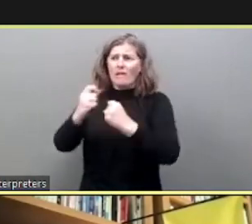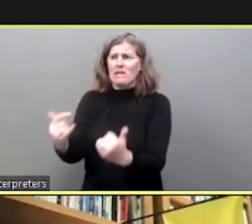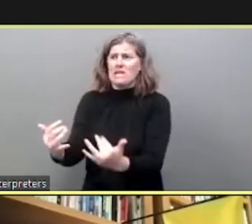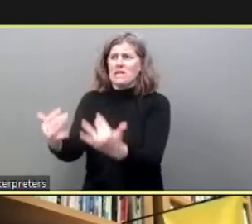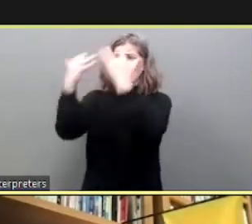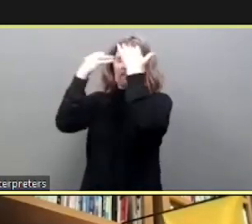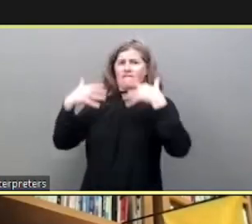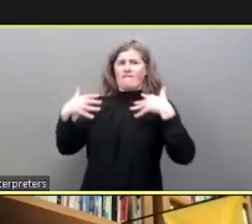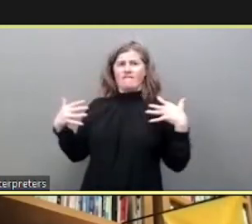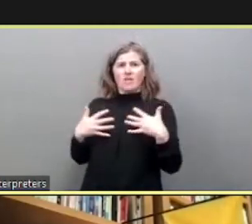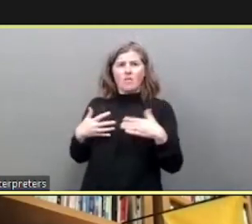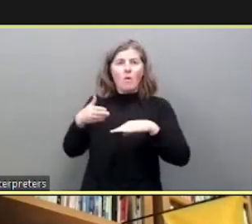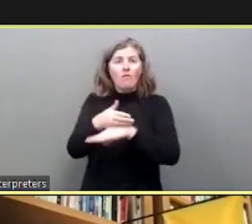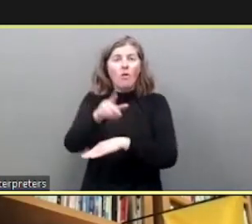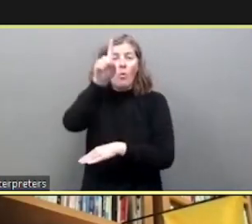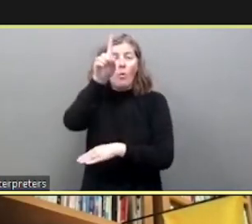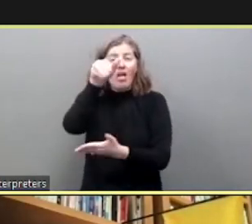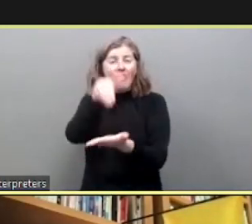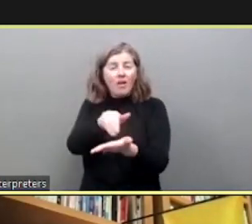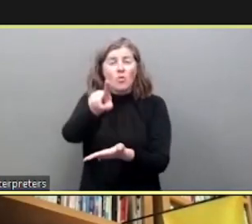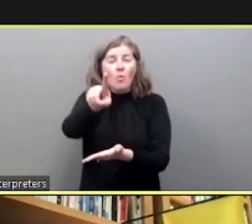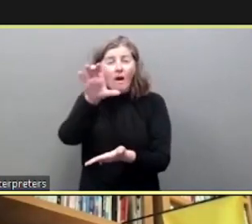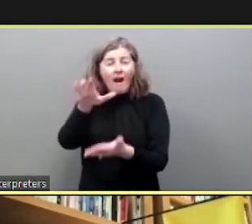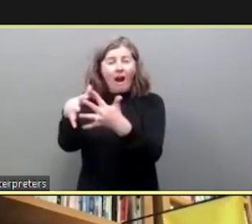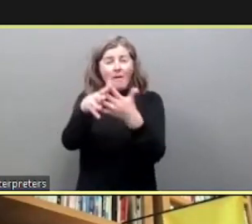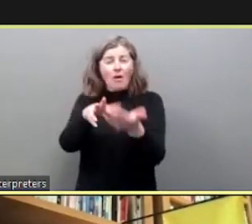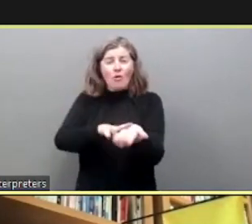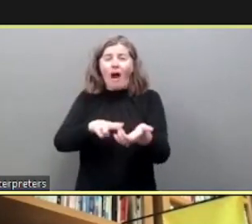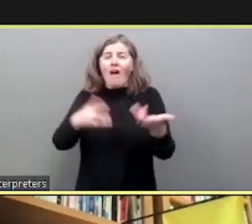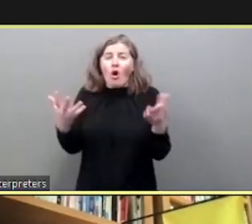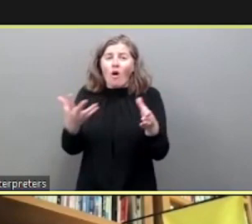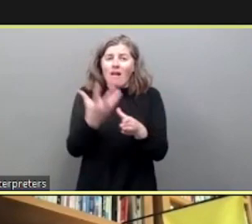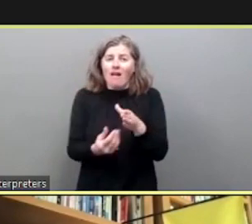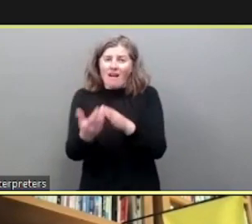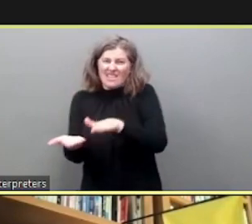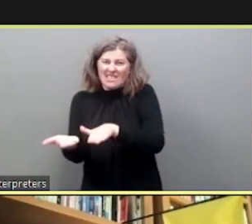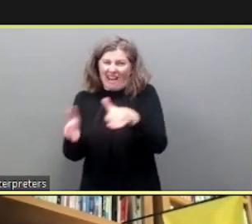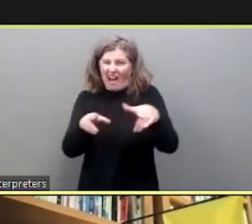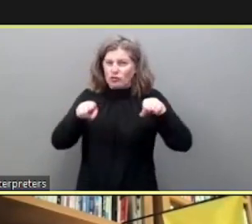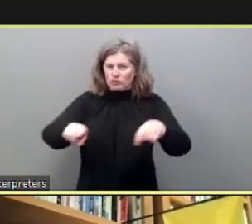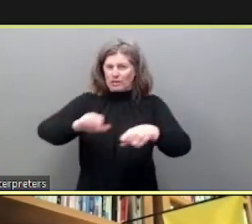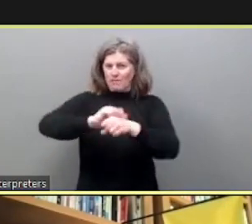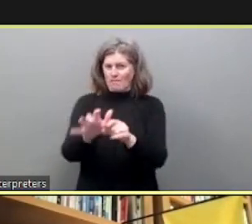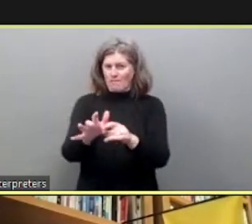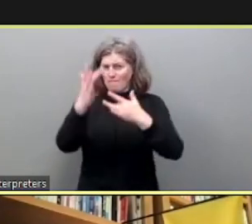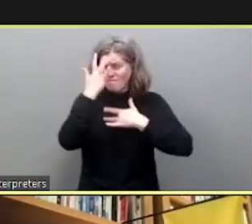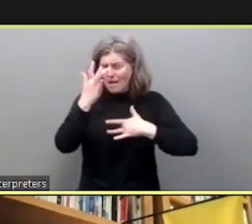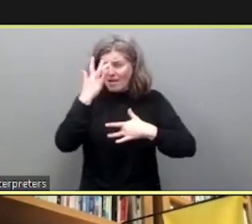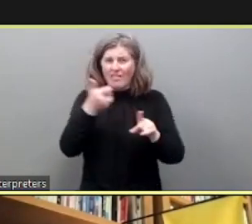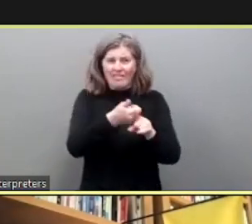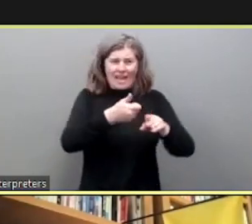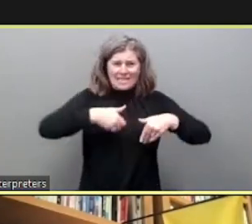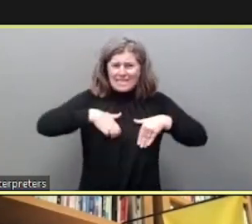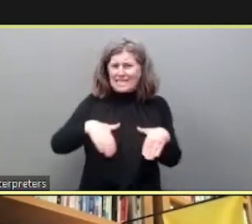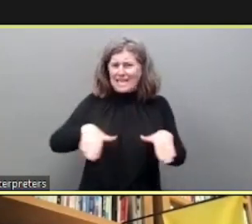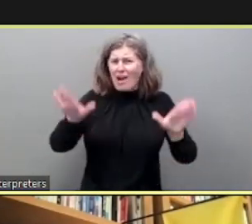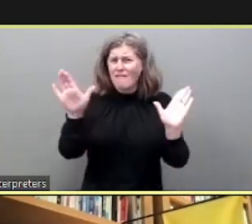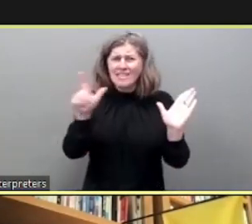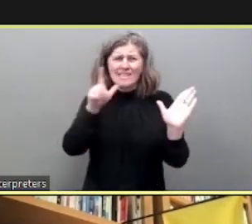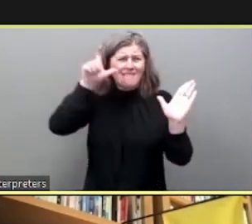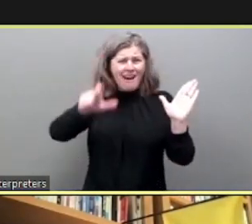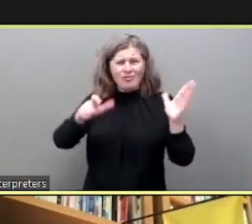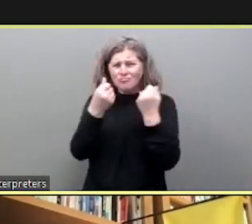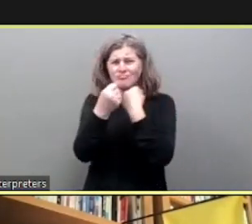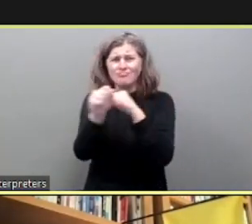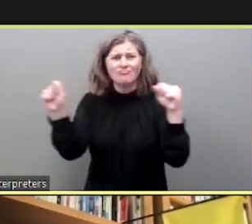Over 1,100 American nurses have already died during the pandemic, a sacrifice that didn't have to be so deep. And